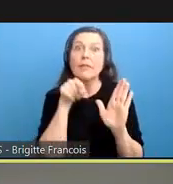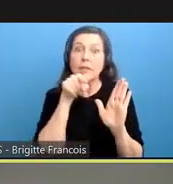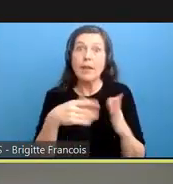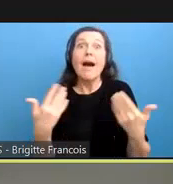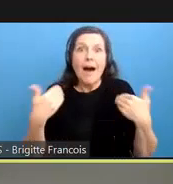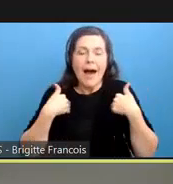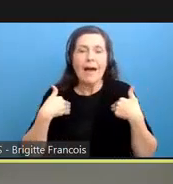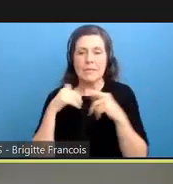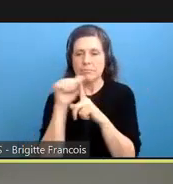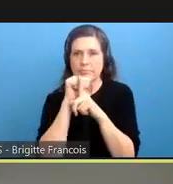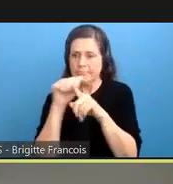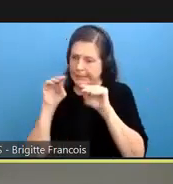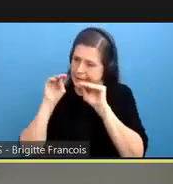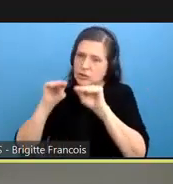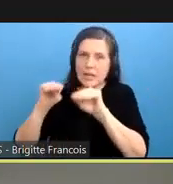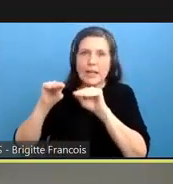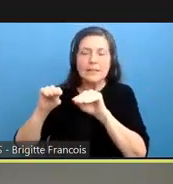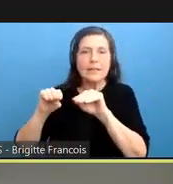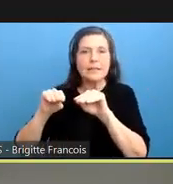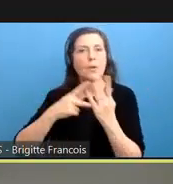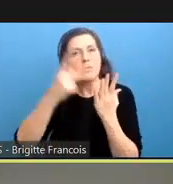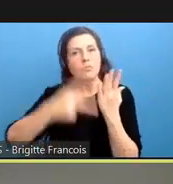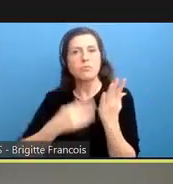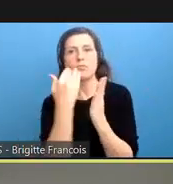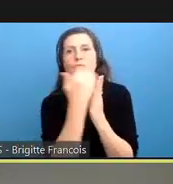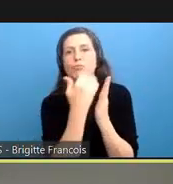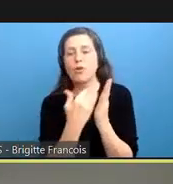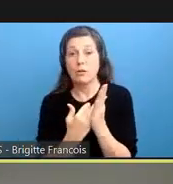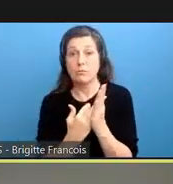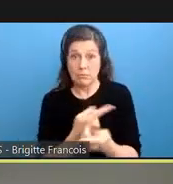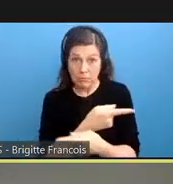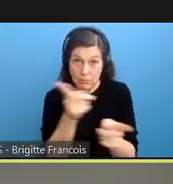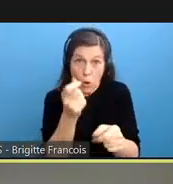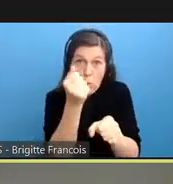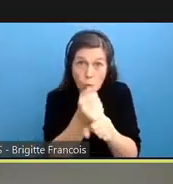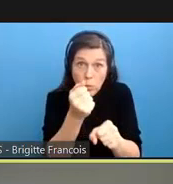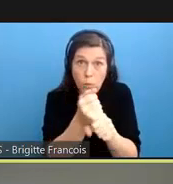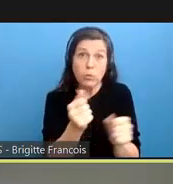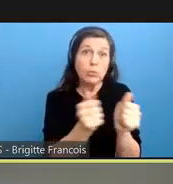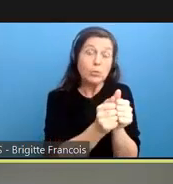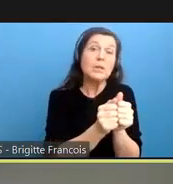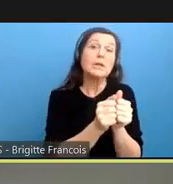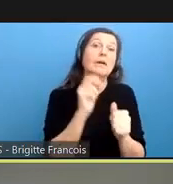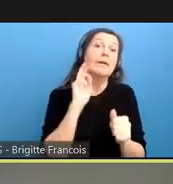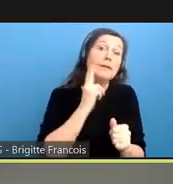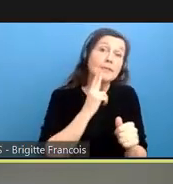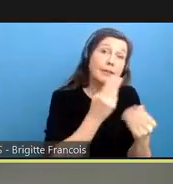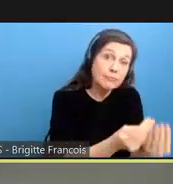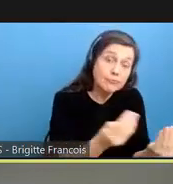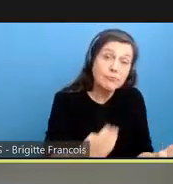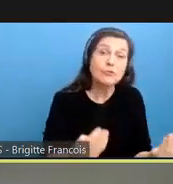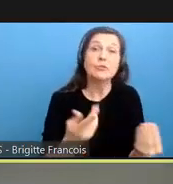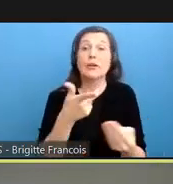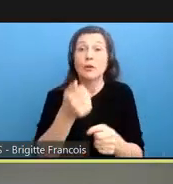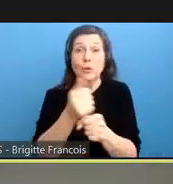which we've developed. And so if you do work with deaf children and young people and their families, or if you're thinking of starting work